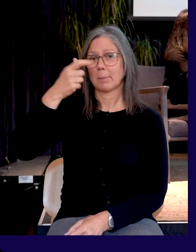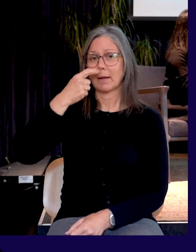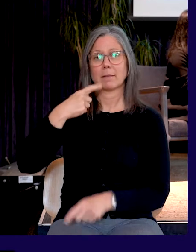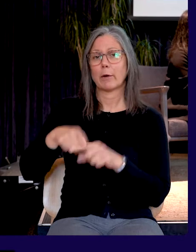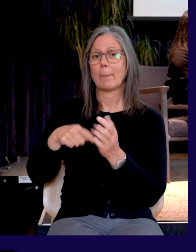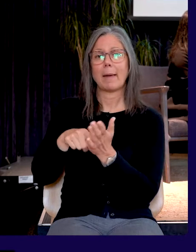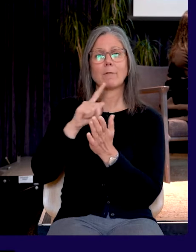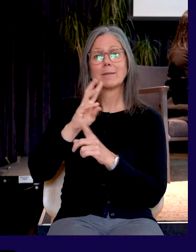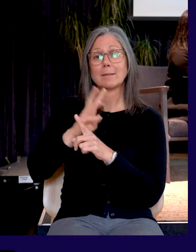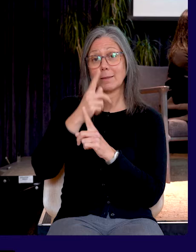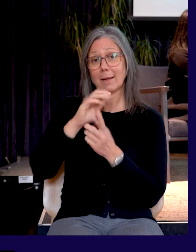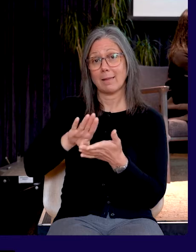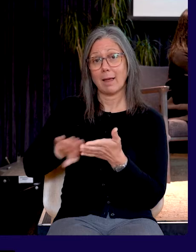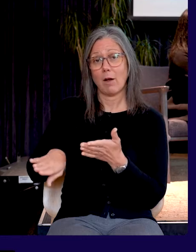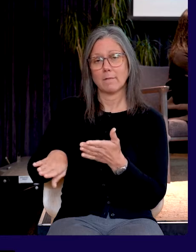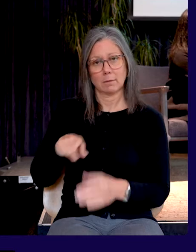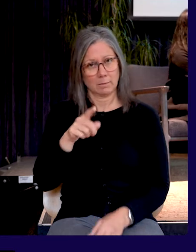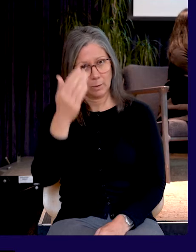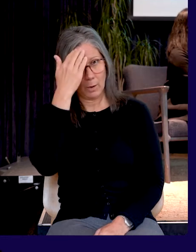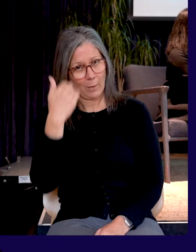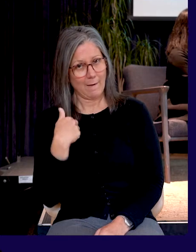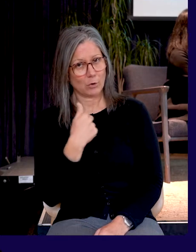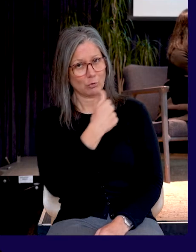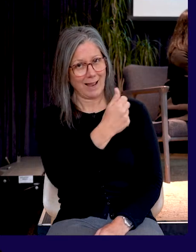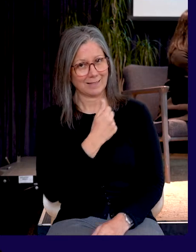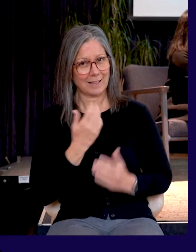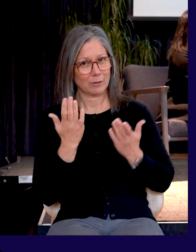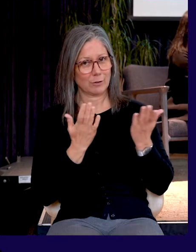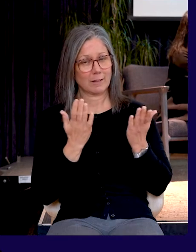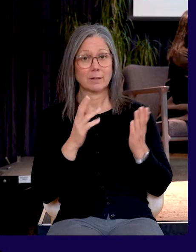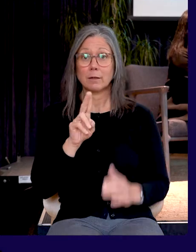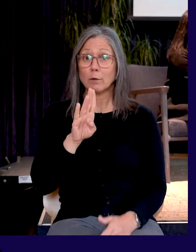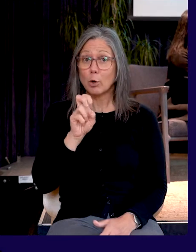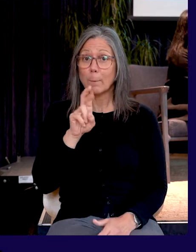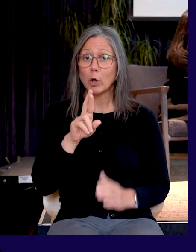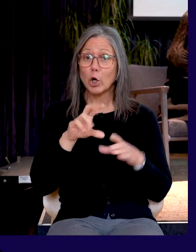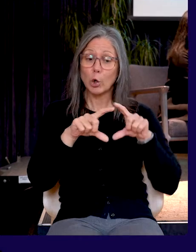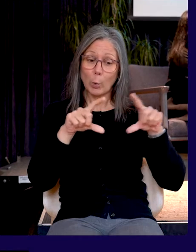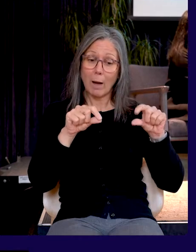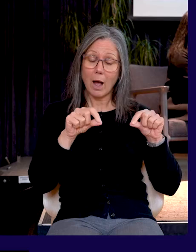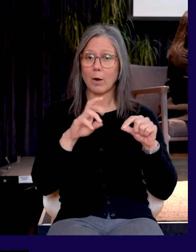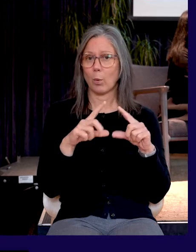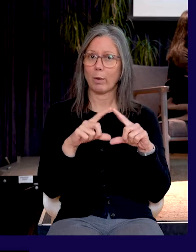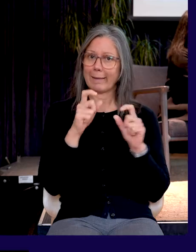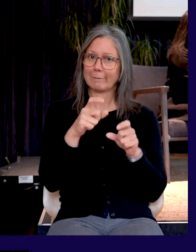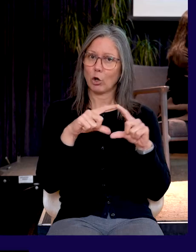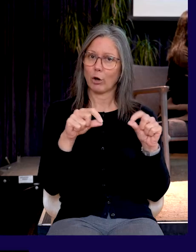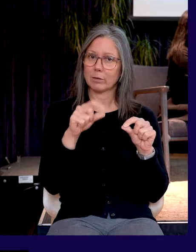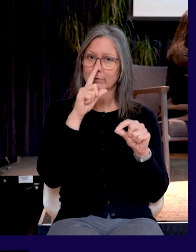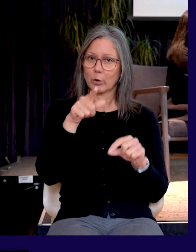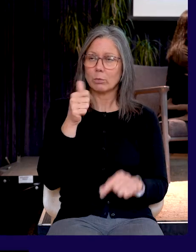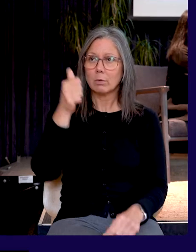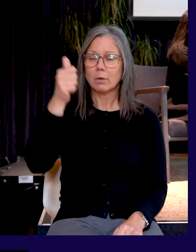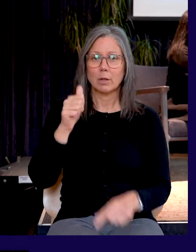for 6 months. Well, did you know we have transit services? You could get an Uber coupon or gift card or whatever to get you